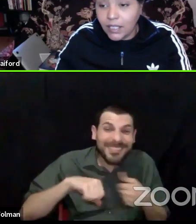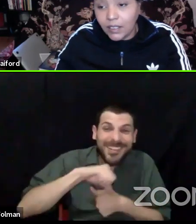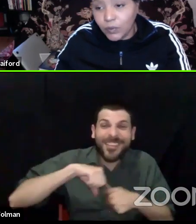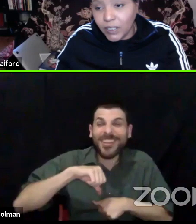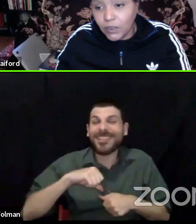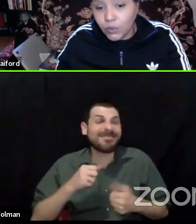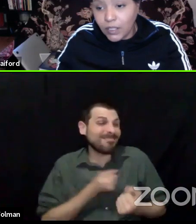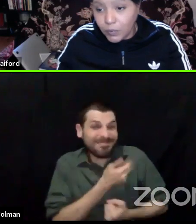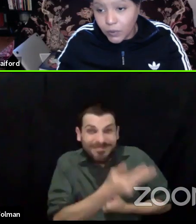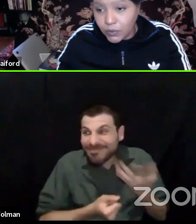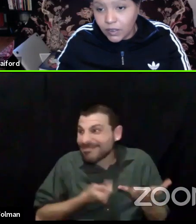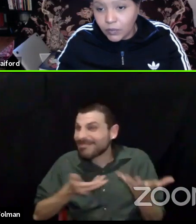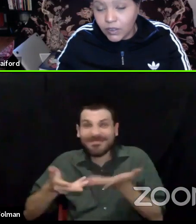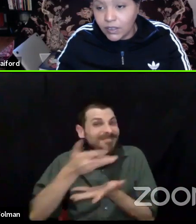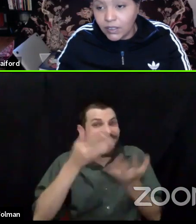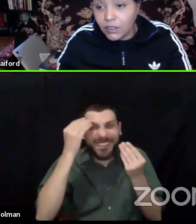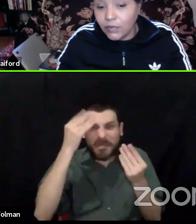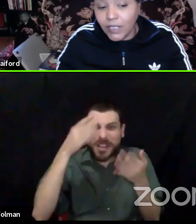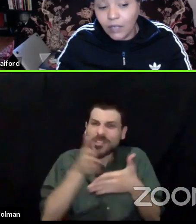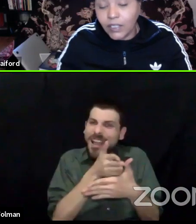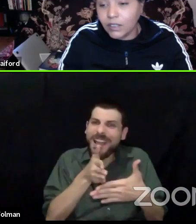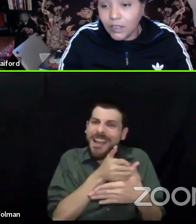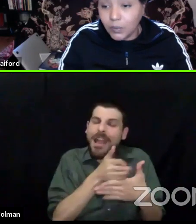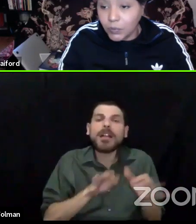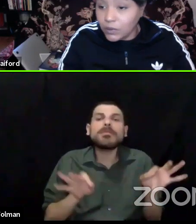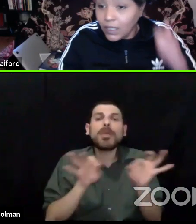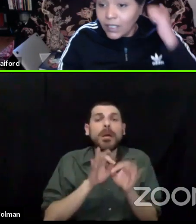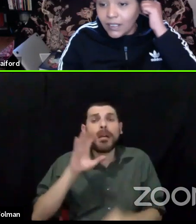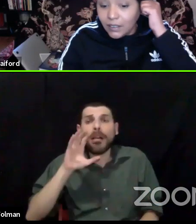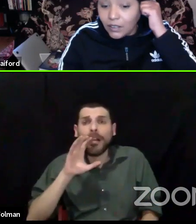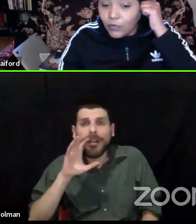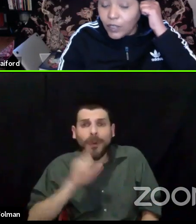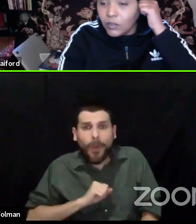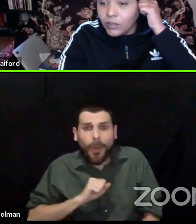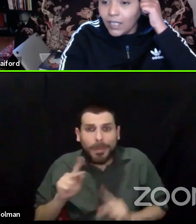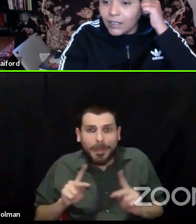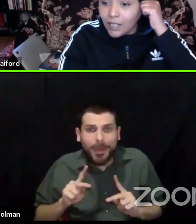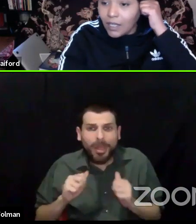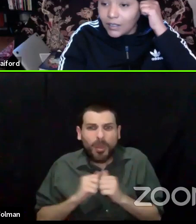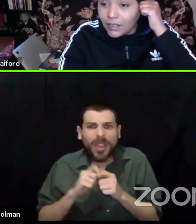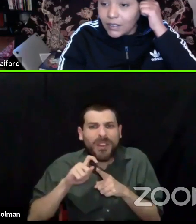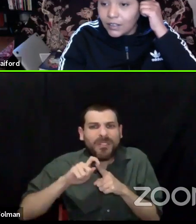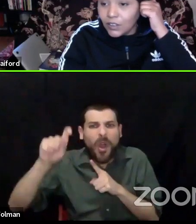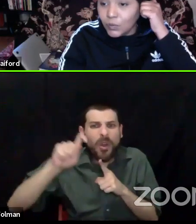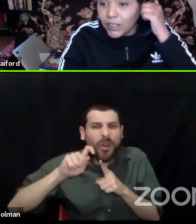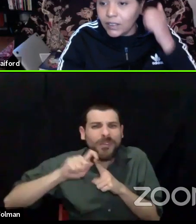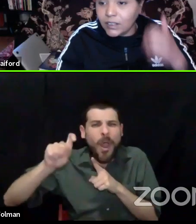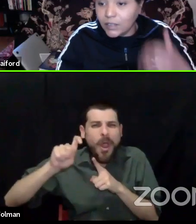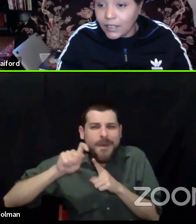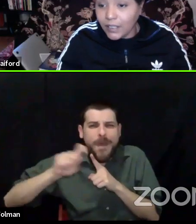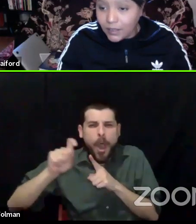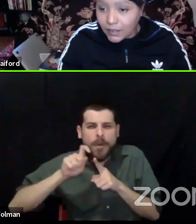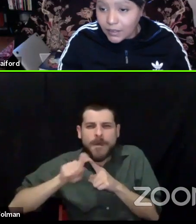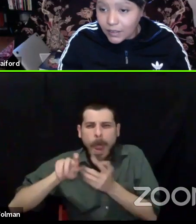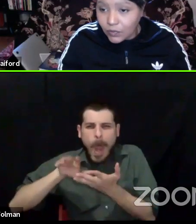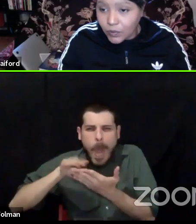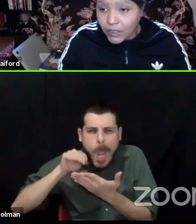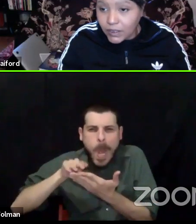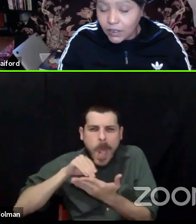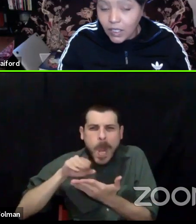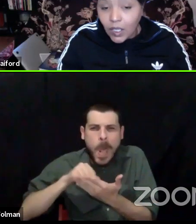share that information with other people in the community. You even have elderly people sitting on the phone lines logged into the Zoom meetings so that they can get